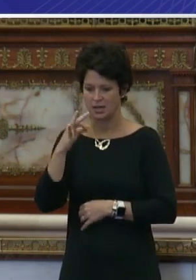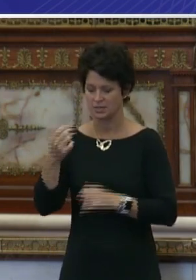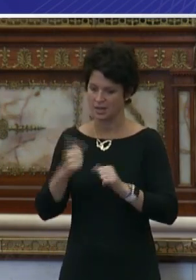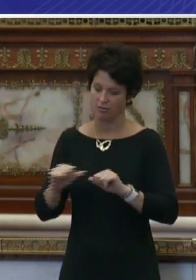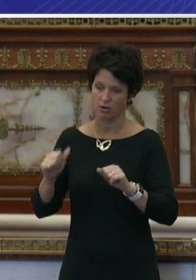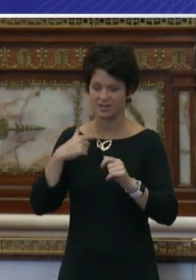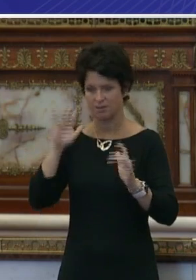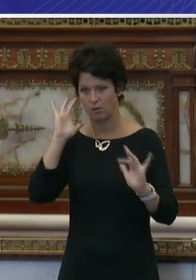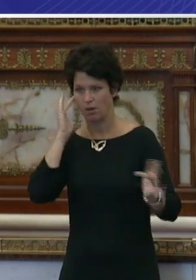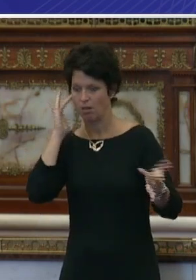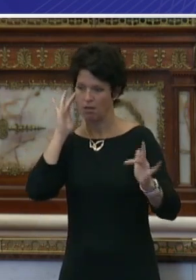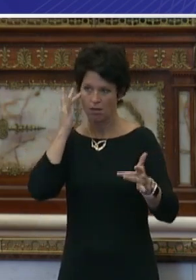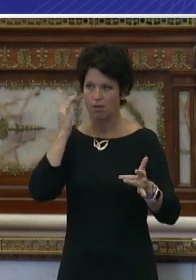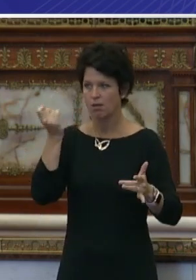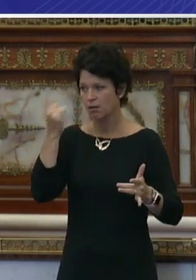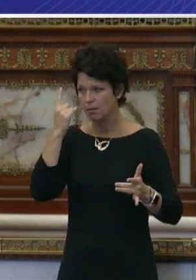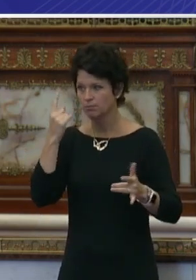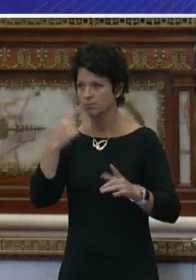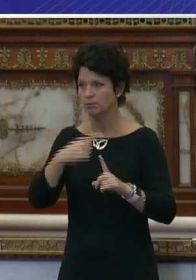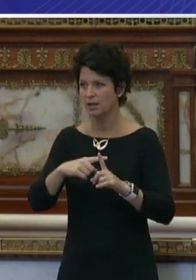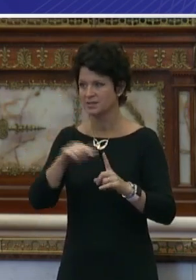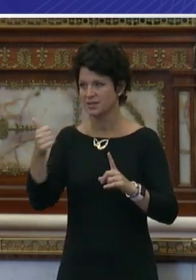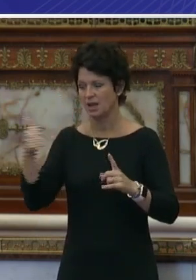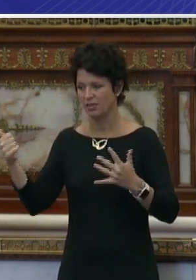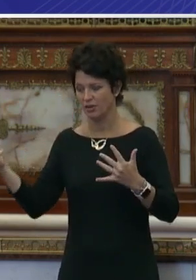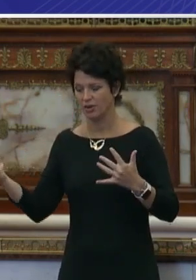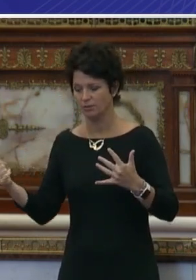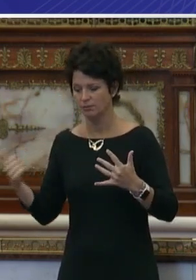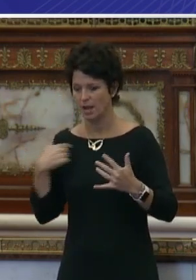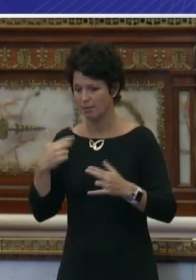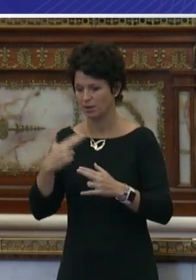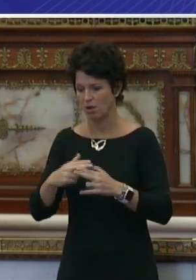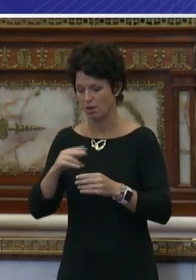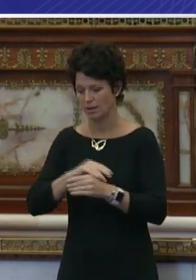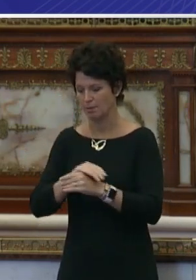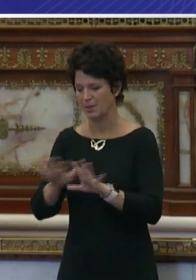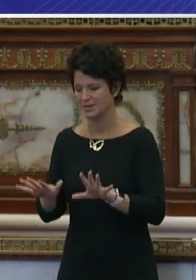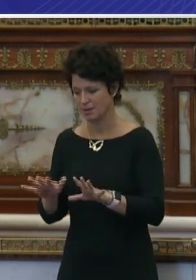uproar amidst of the other, I'm going to call it pandemic